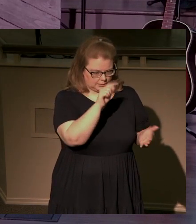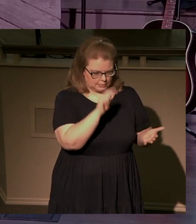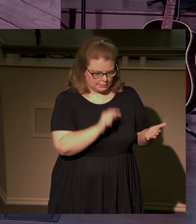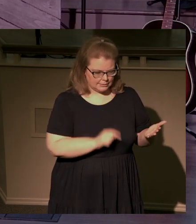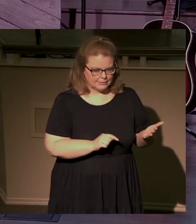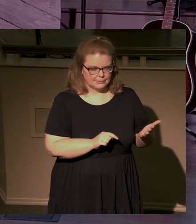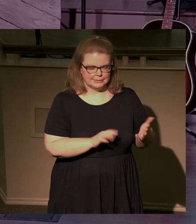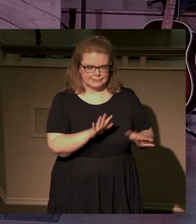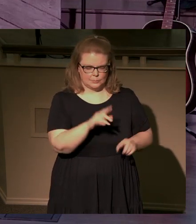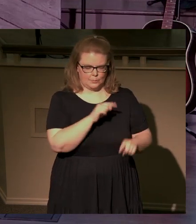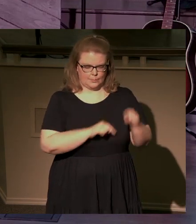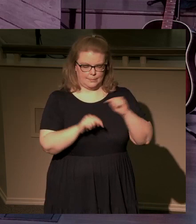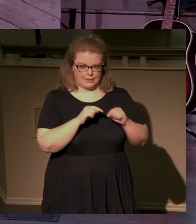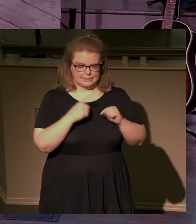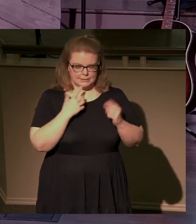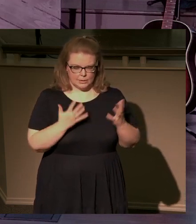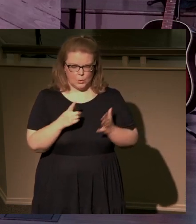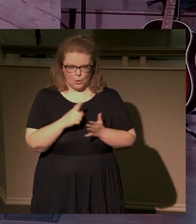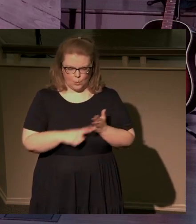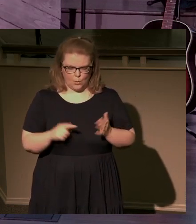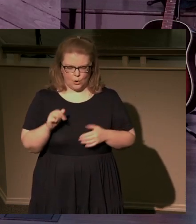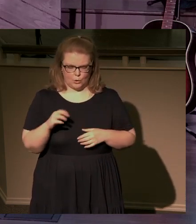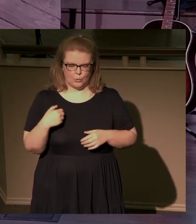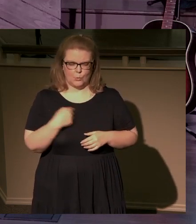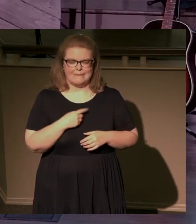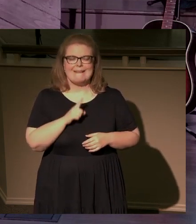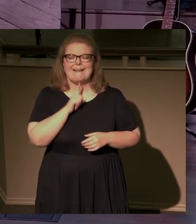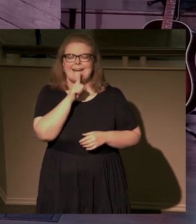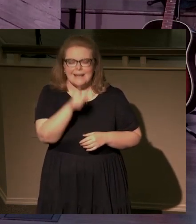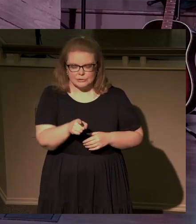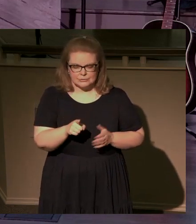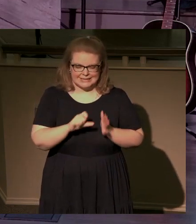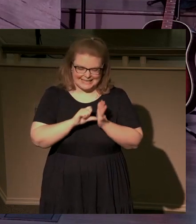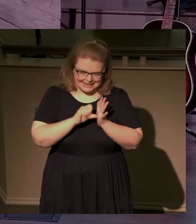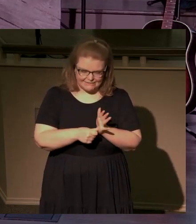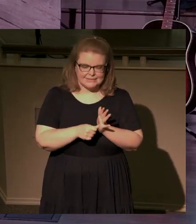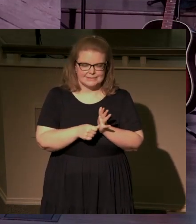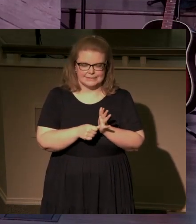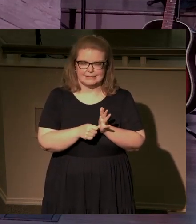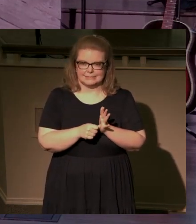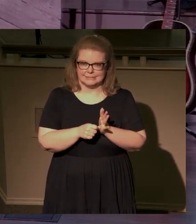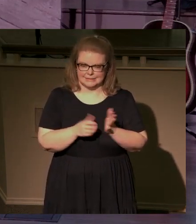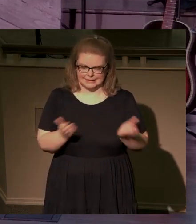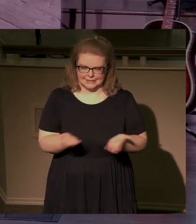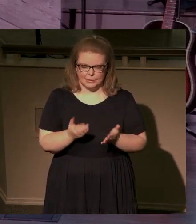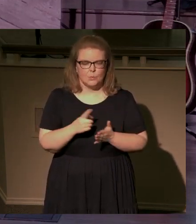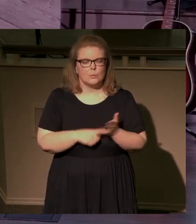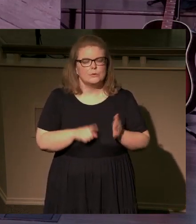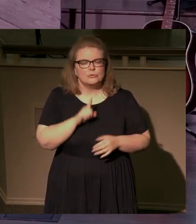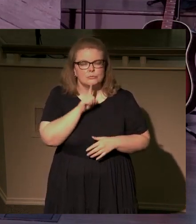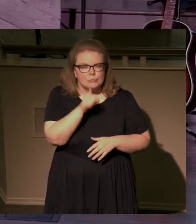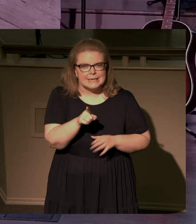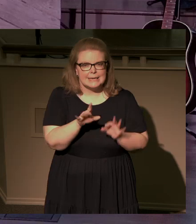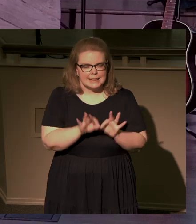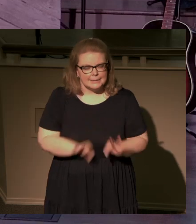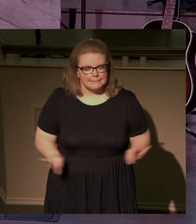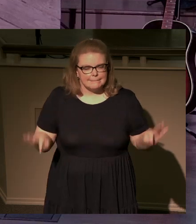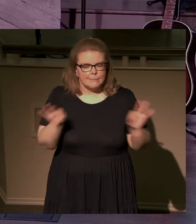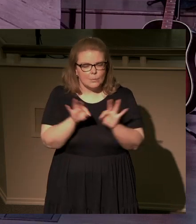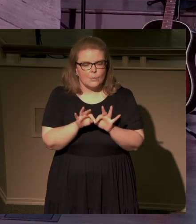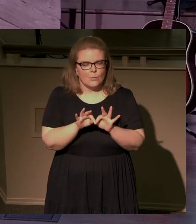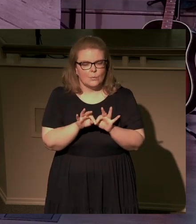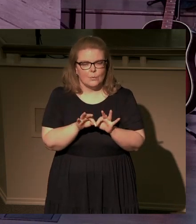And you need to say, what do we actually emphasize around here? What is really important